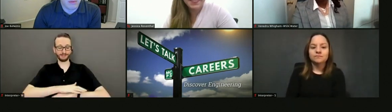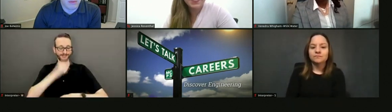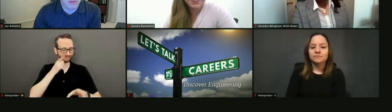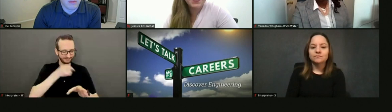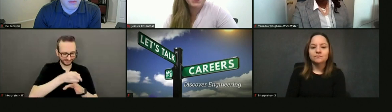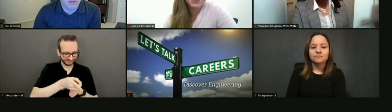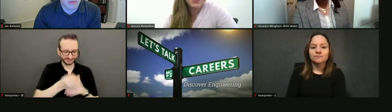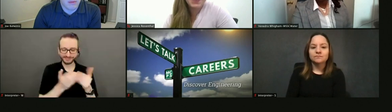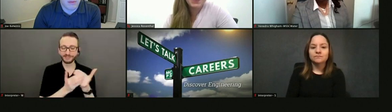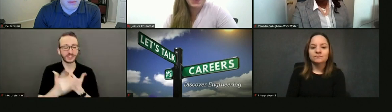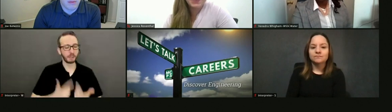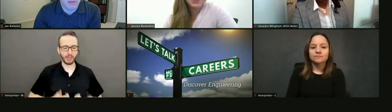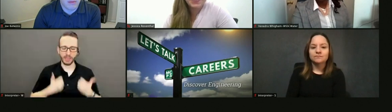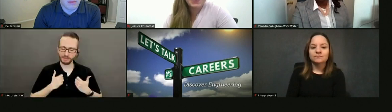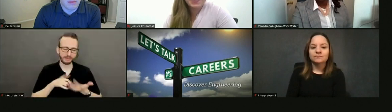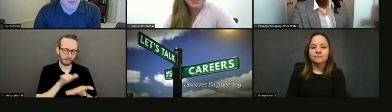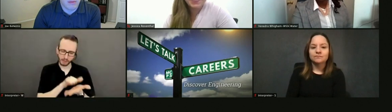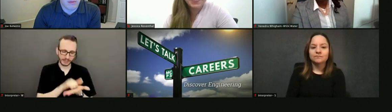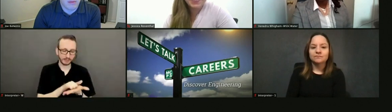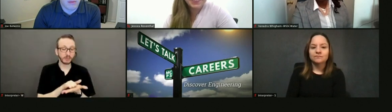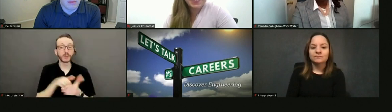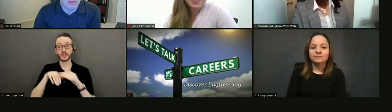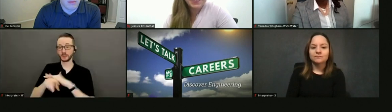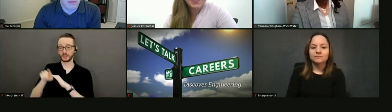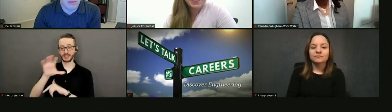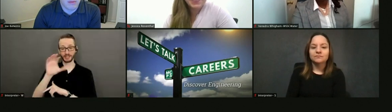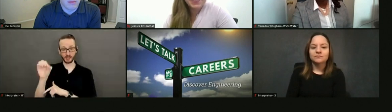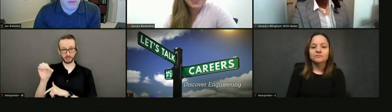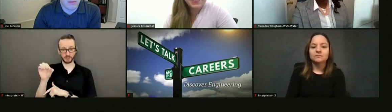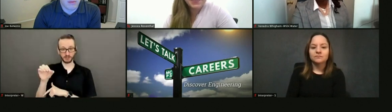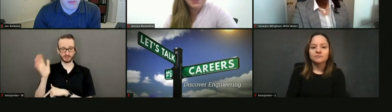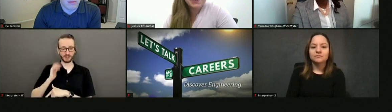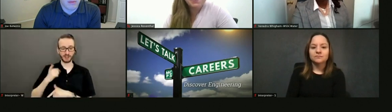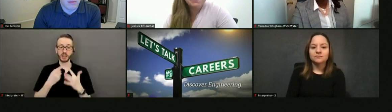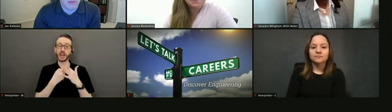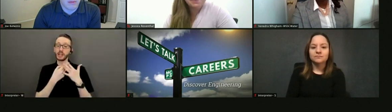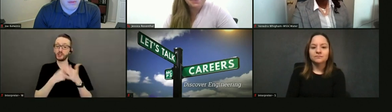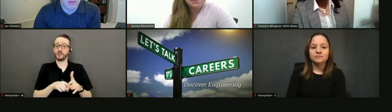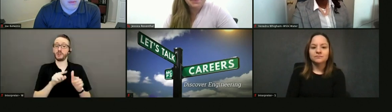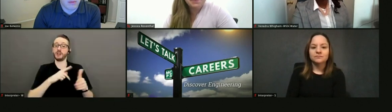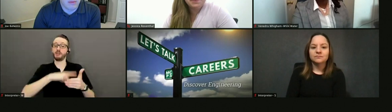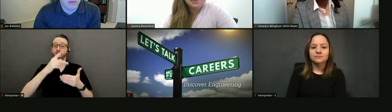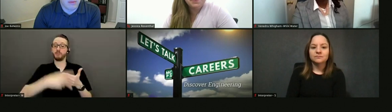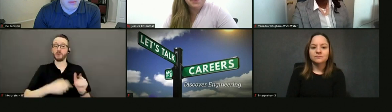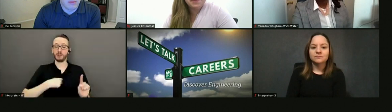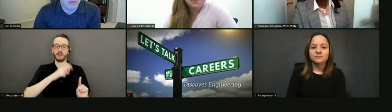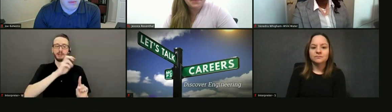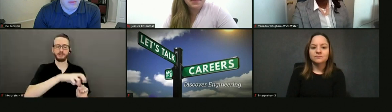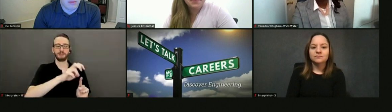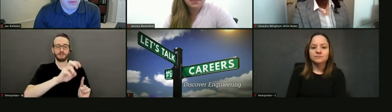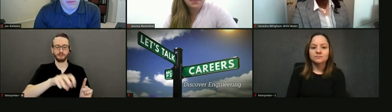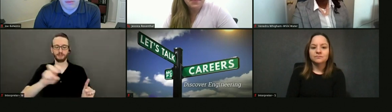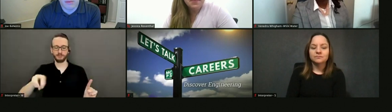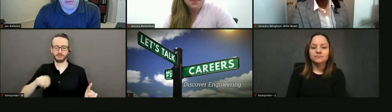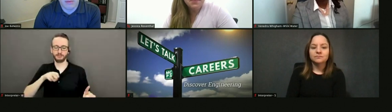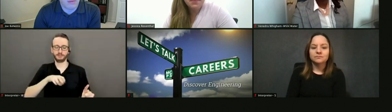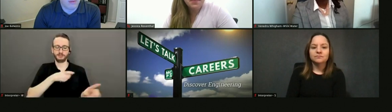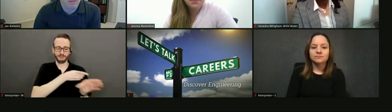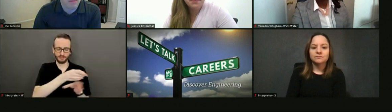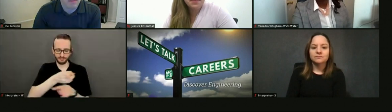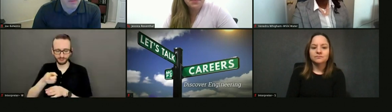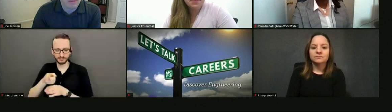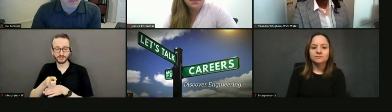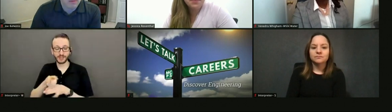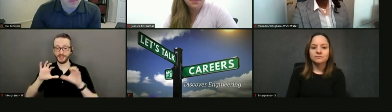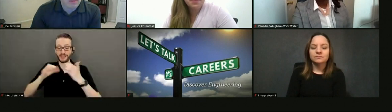life. So going into a company that started me out in a rotational program and then being able to be within the